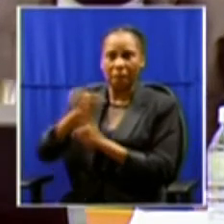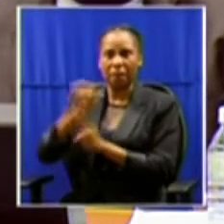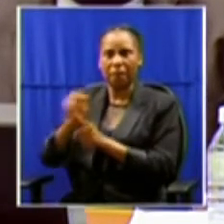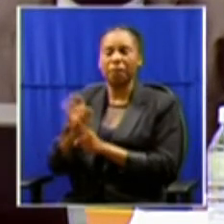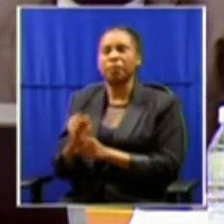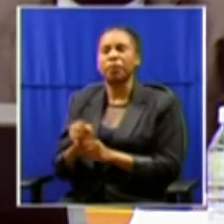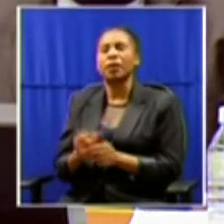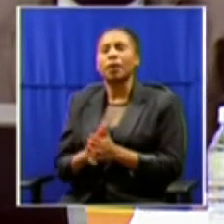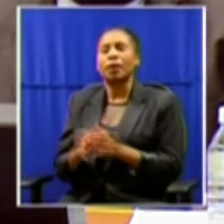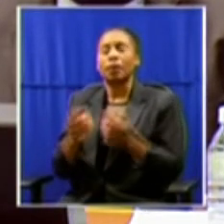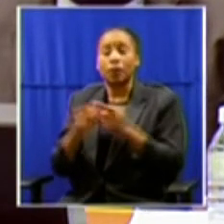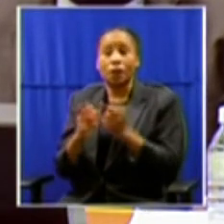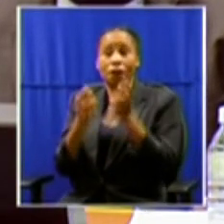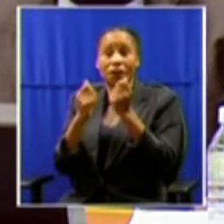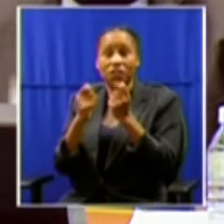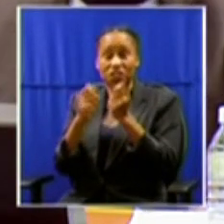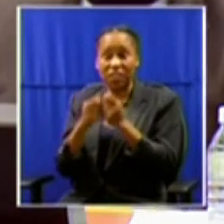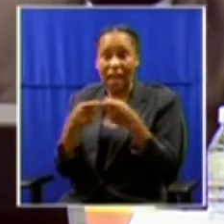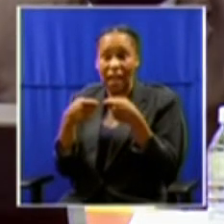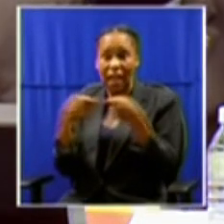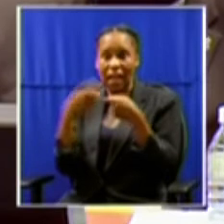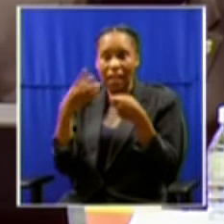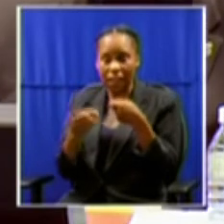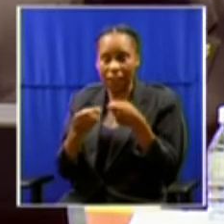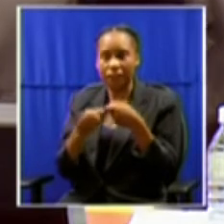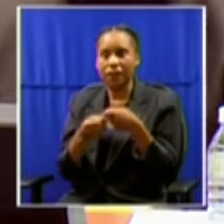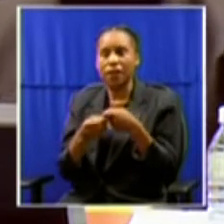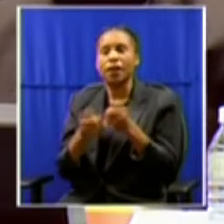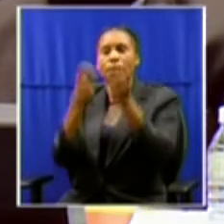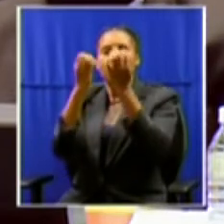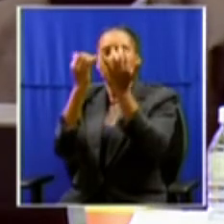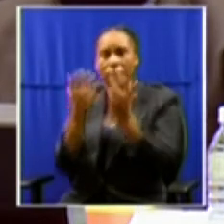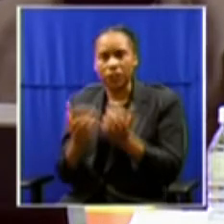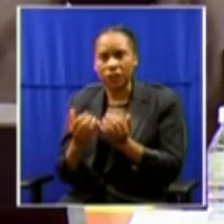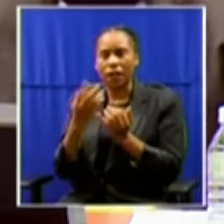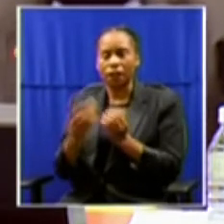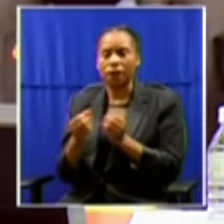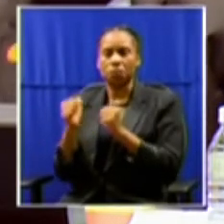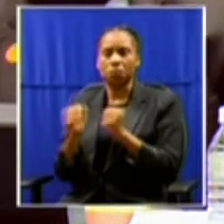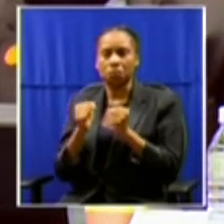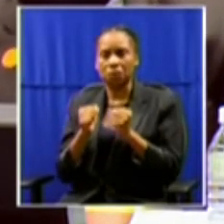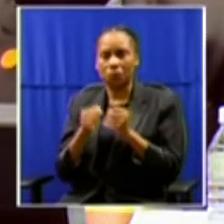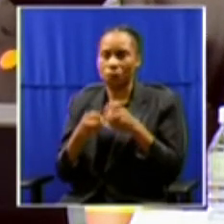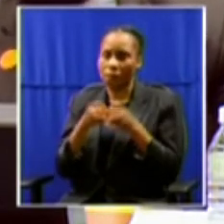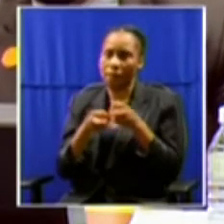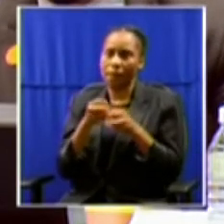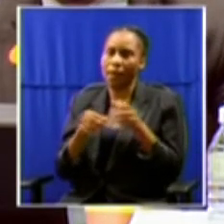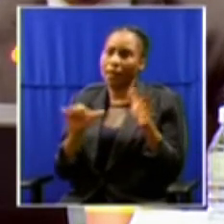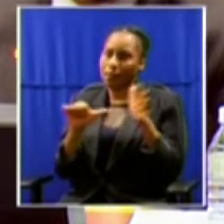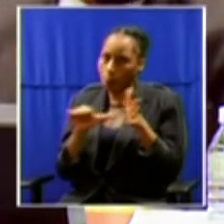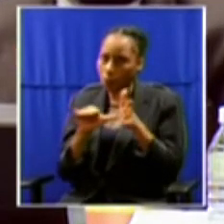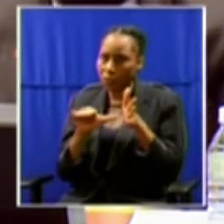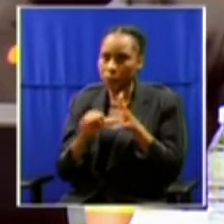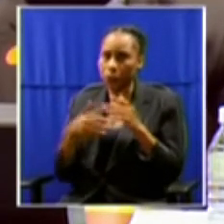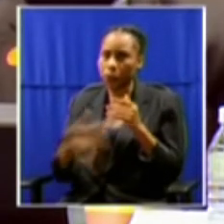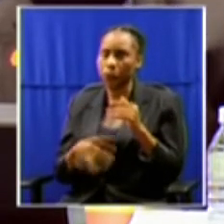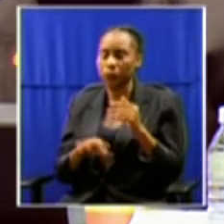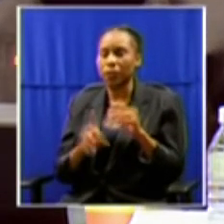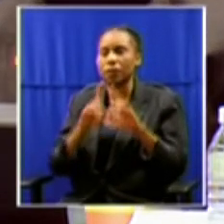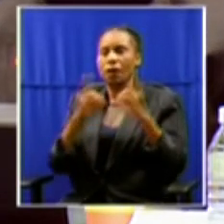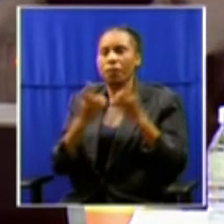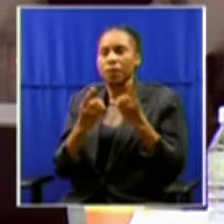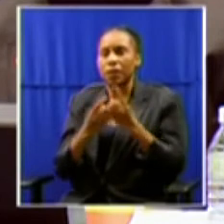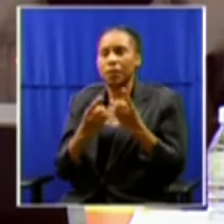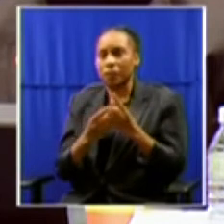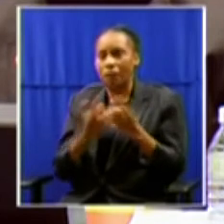constraints, the budget of our crime-fighting entities has remained a priority. The Department of Justice and